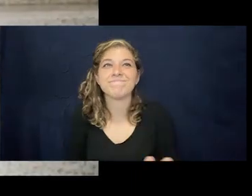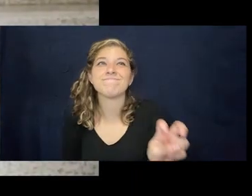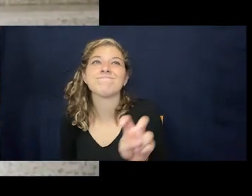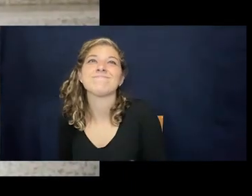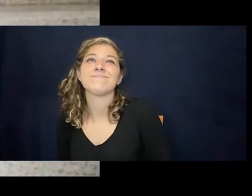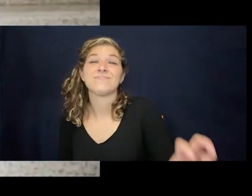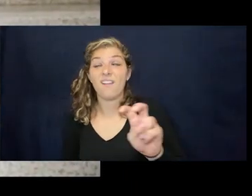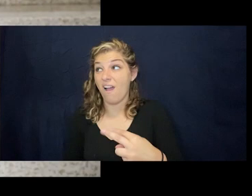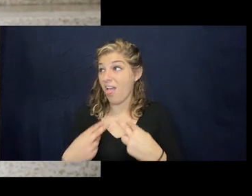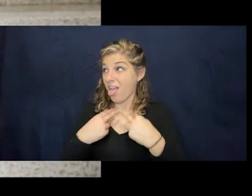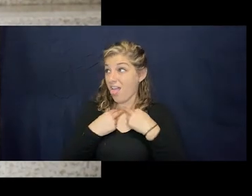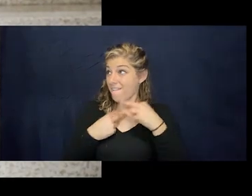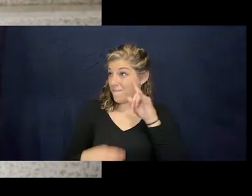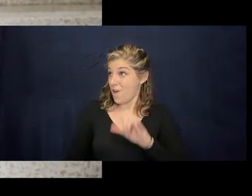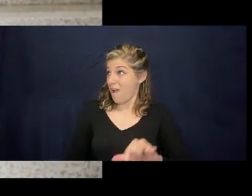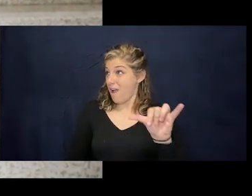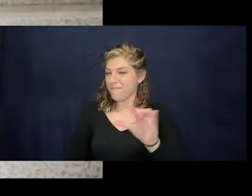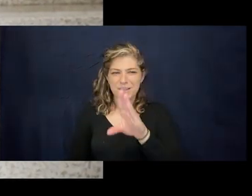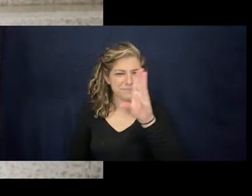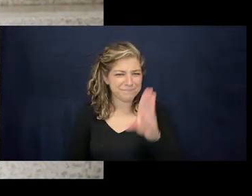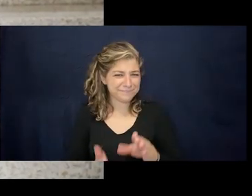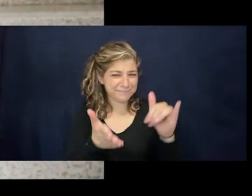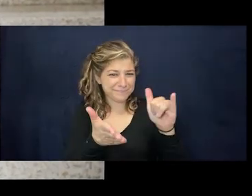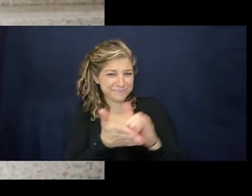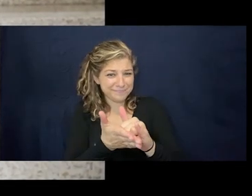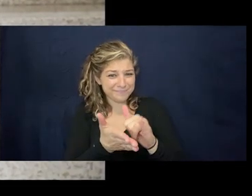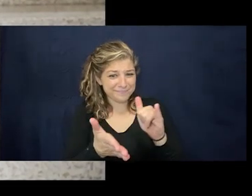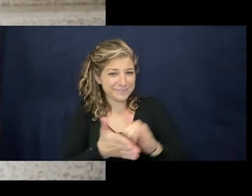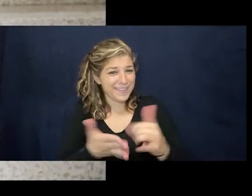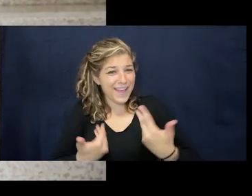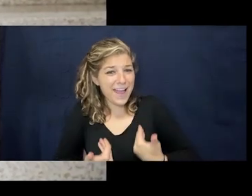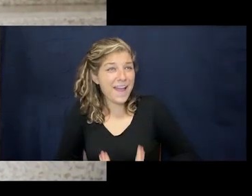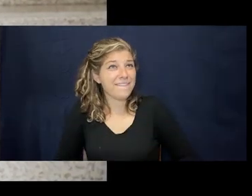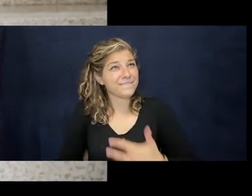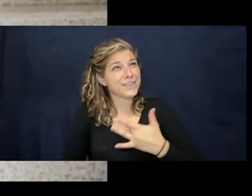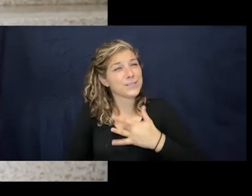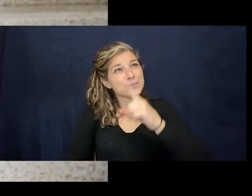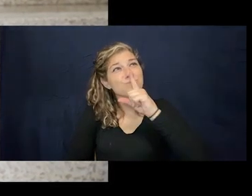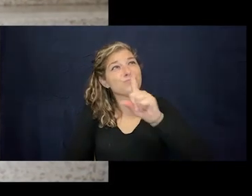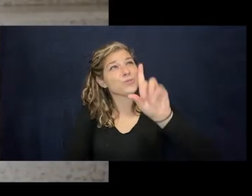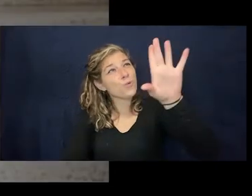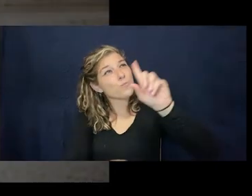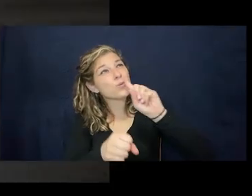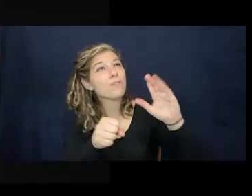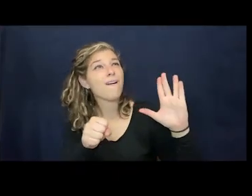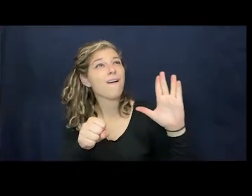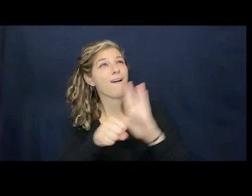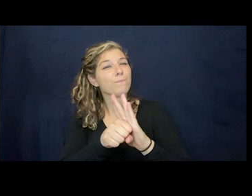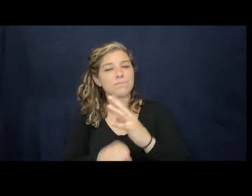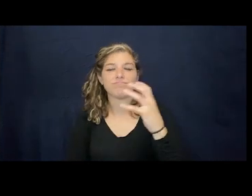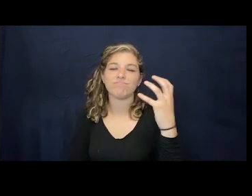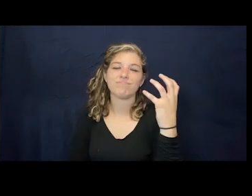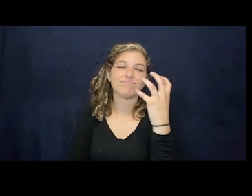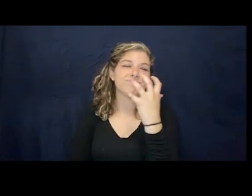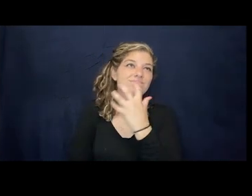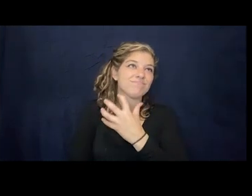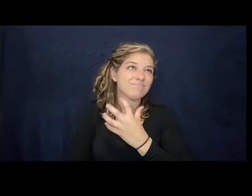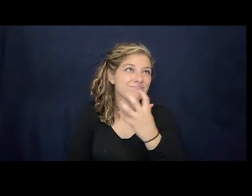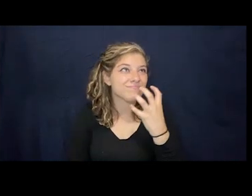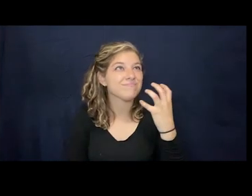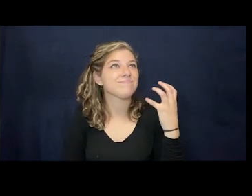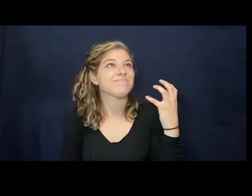trepidate, no, my feet won't get cold, it's never too late, 'cause I'm so